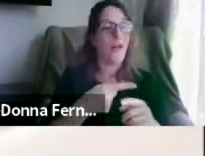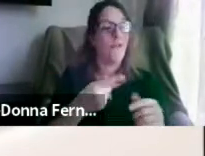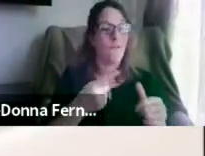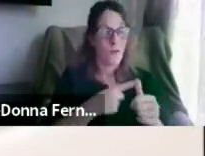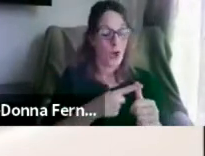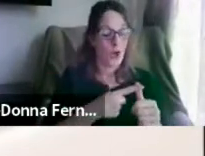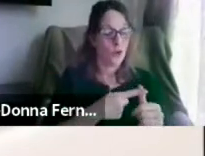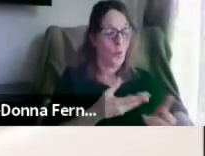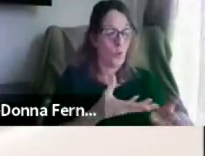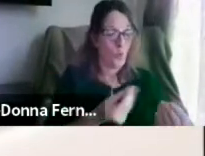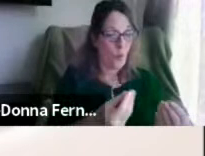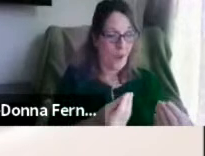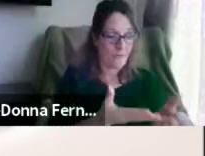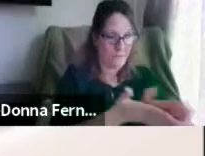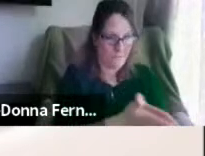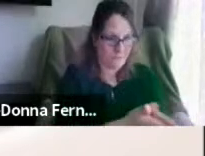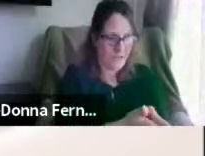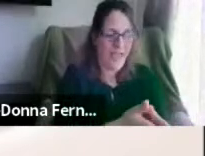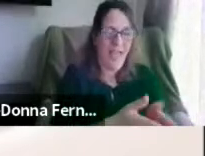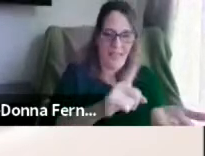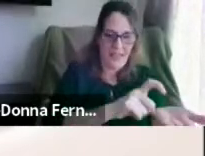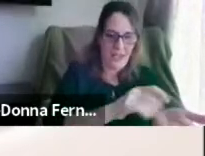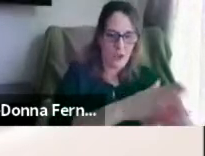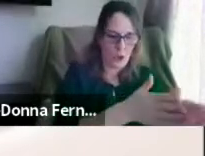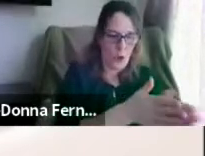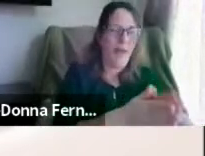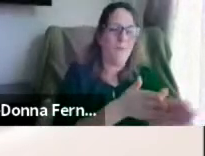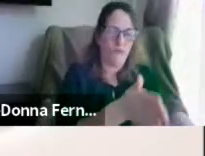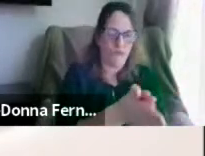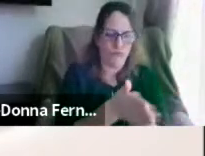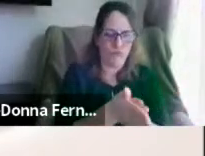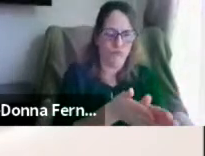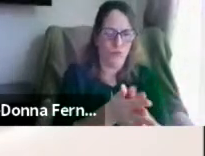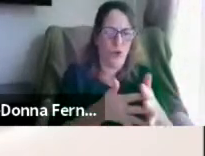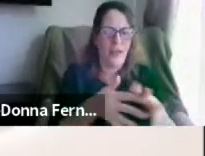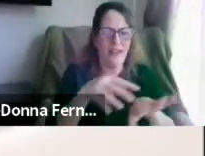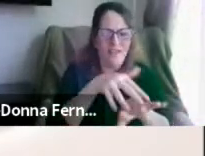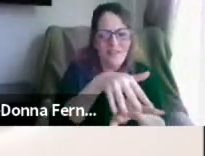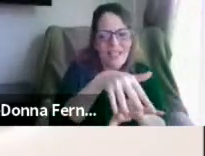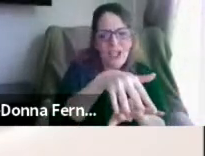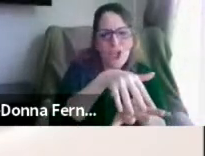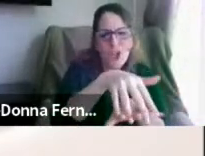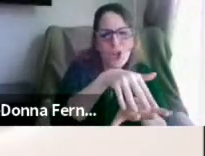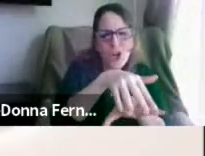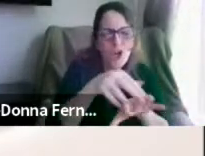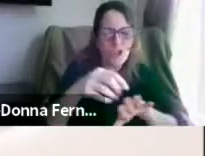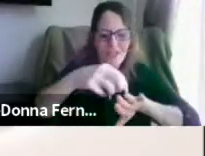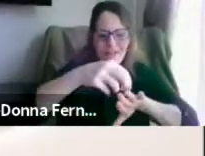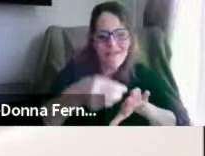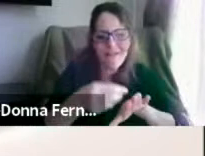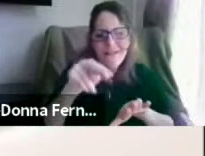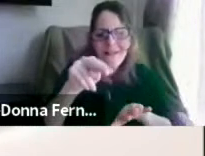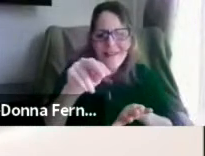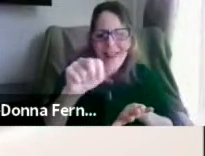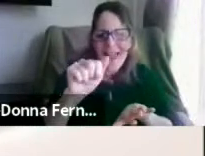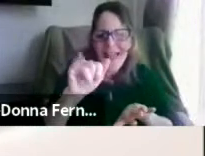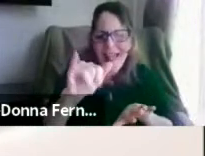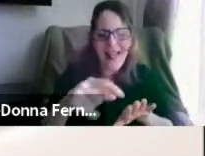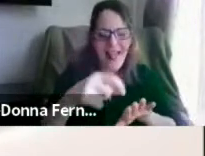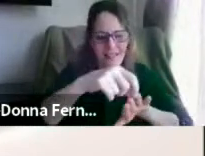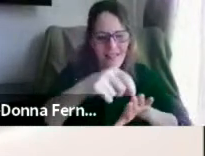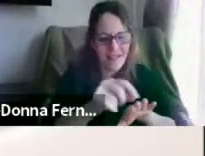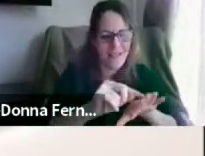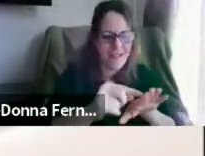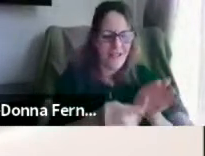the soap. We need to scrub and lather between our fingers, under our nails and our cuticles and around